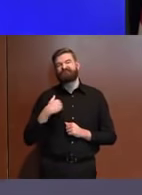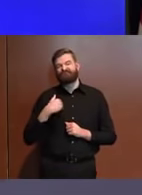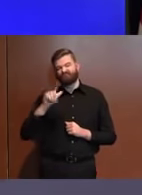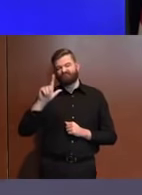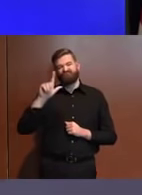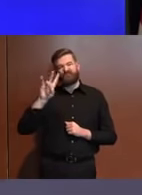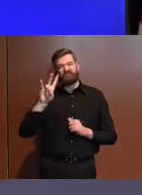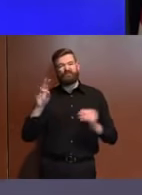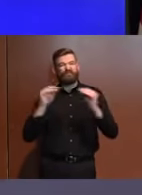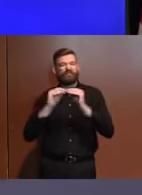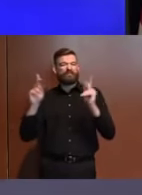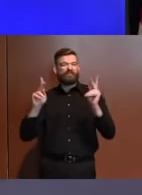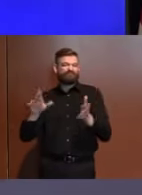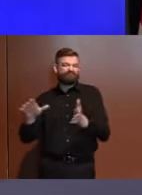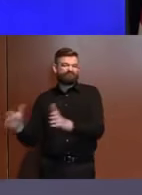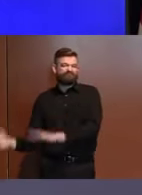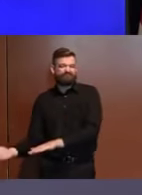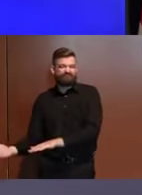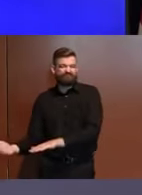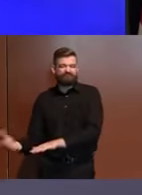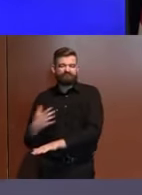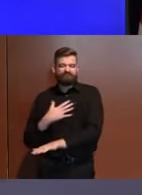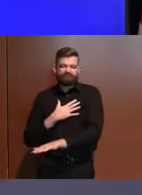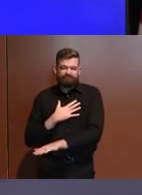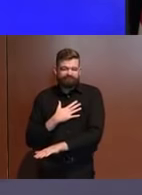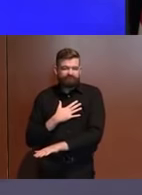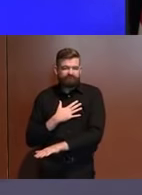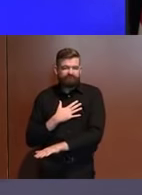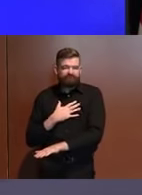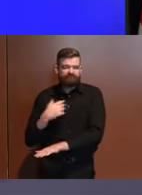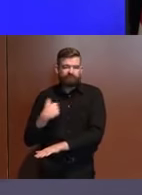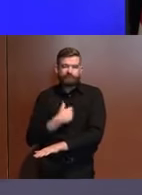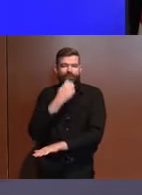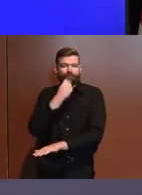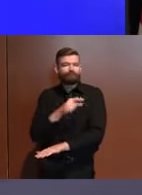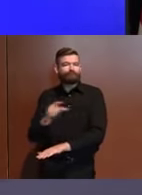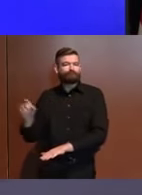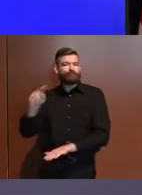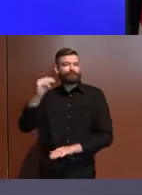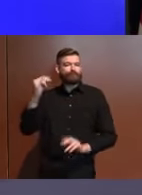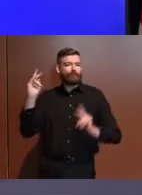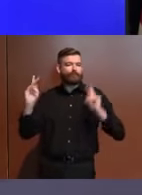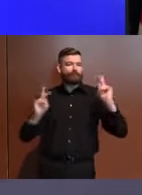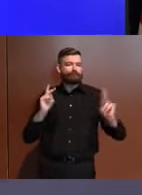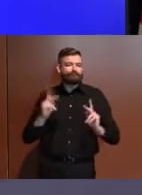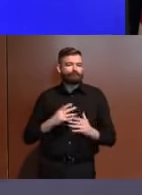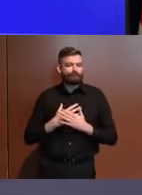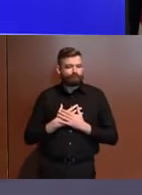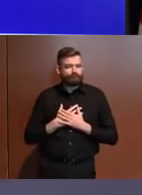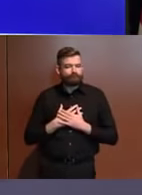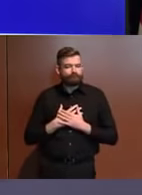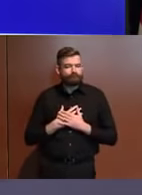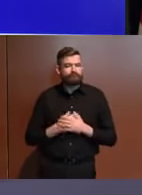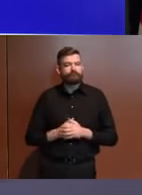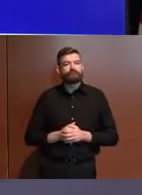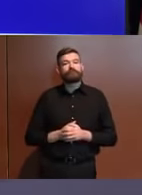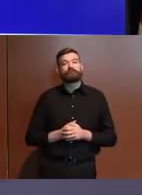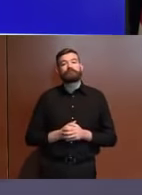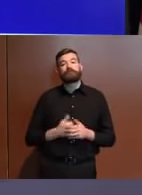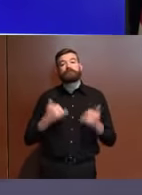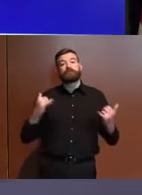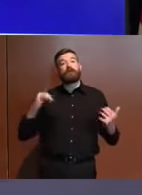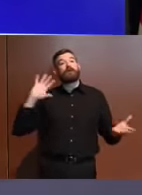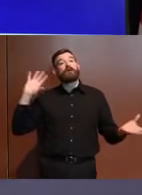Jersey population to COVID-19 related complications. We have now lost a total